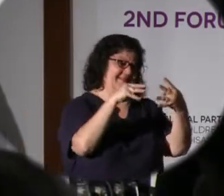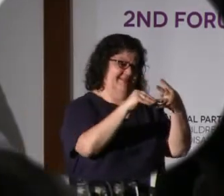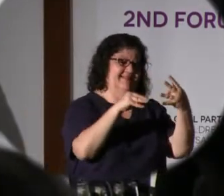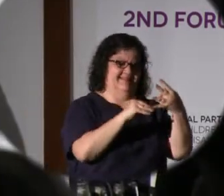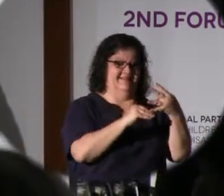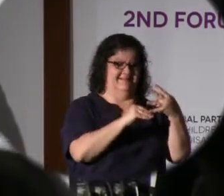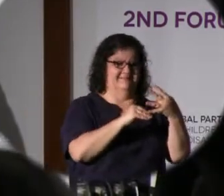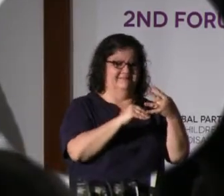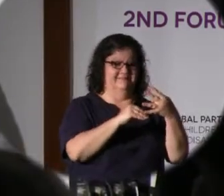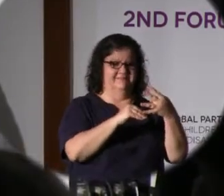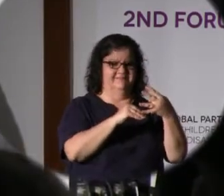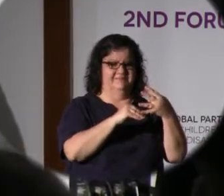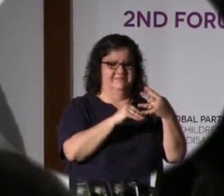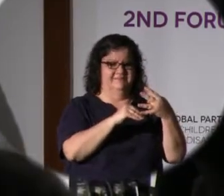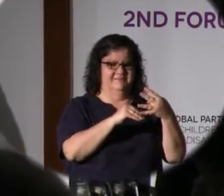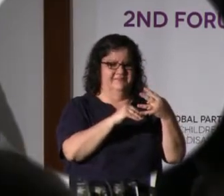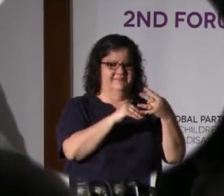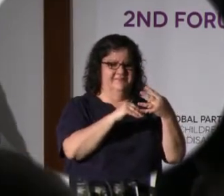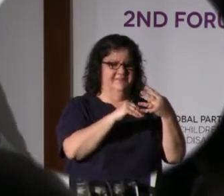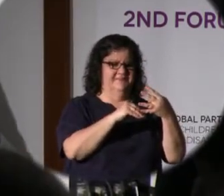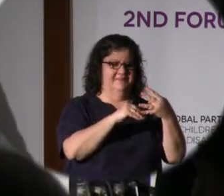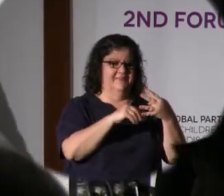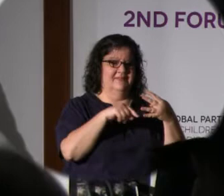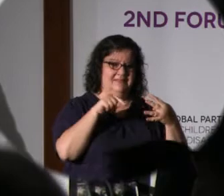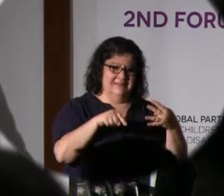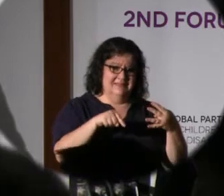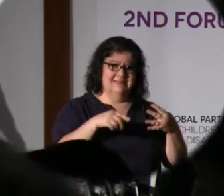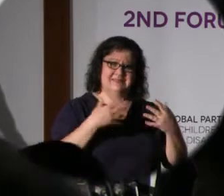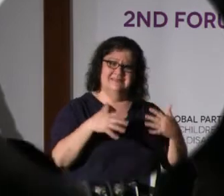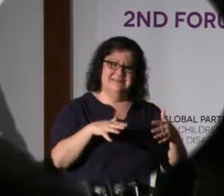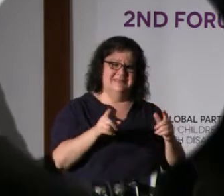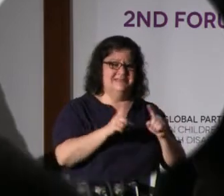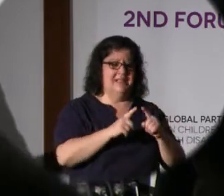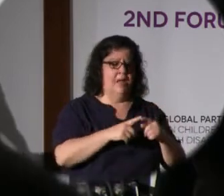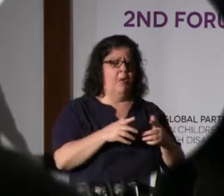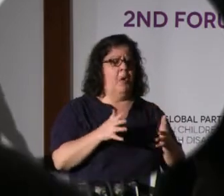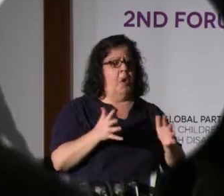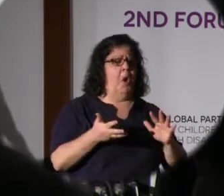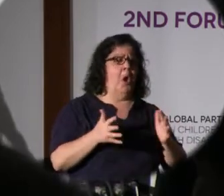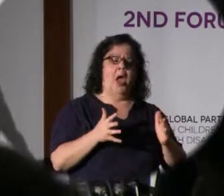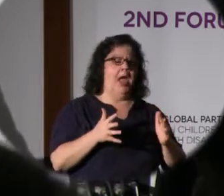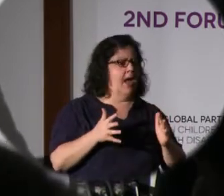fundamental prerequisite for disability-inclusive development.